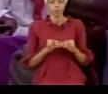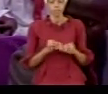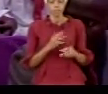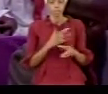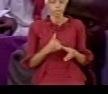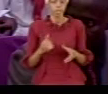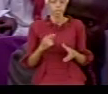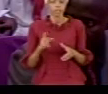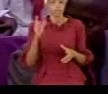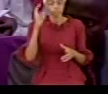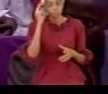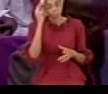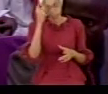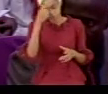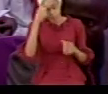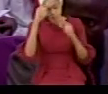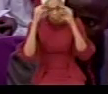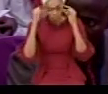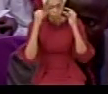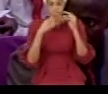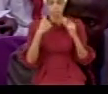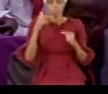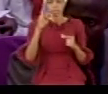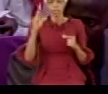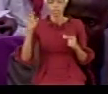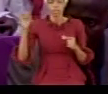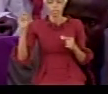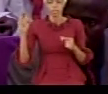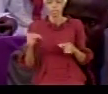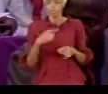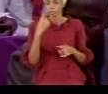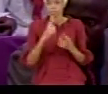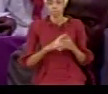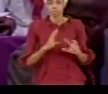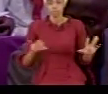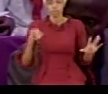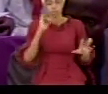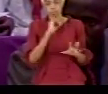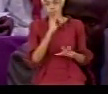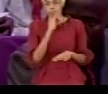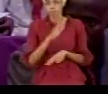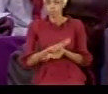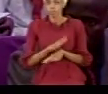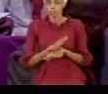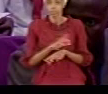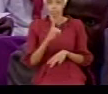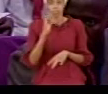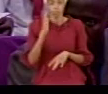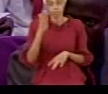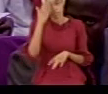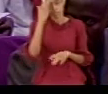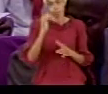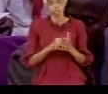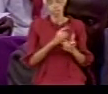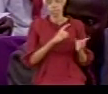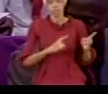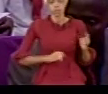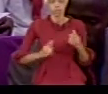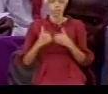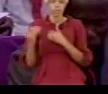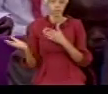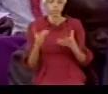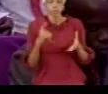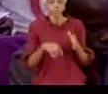and Aaron said unto all the children of Israel, At even, then ye shall know that the Lord hath brought you out from the land of